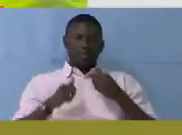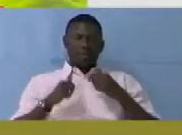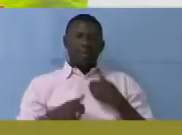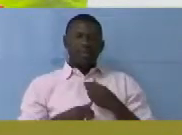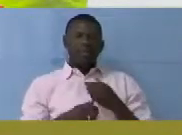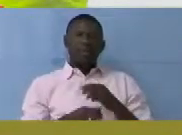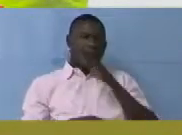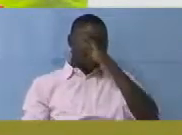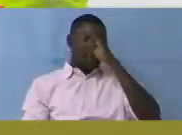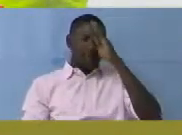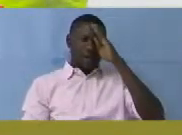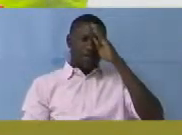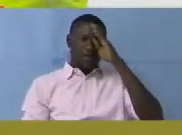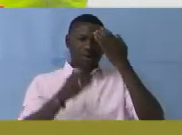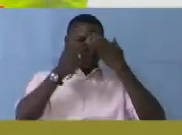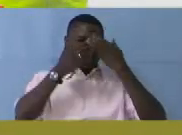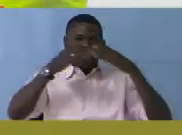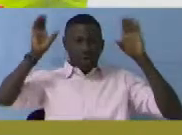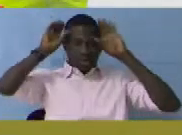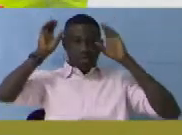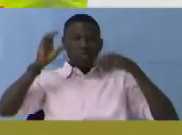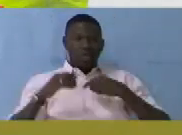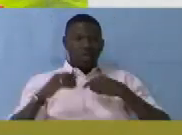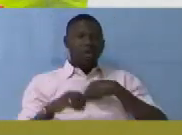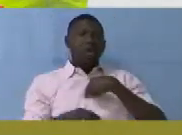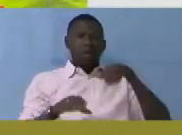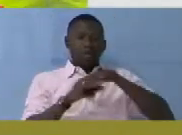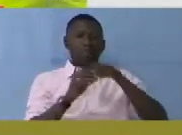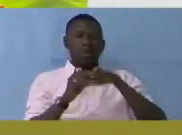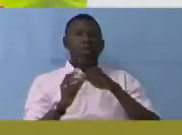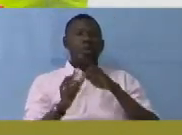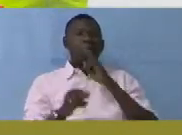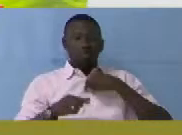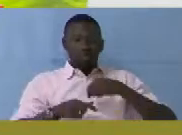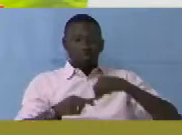Brikama College in La Dinkira Jube after completion.